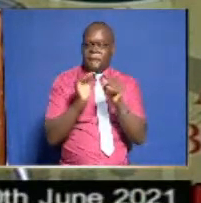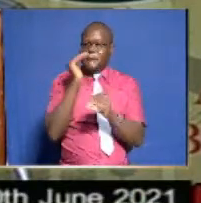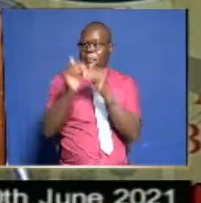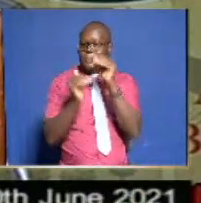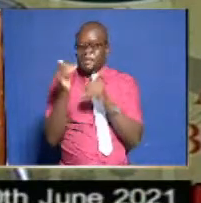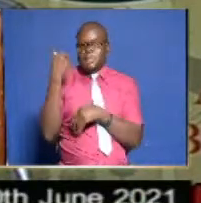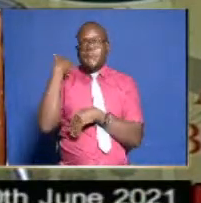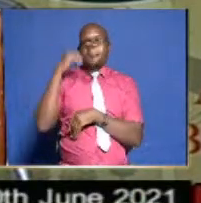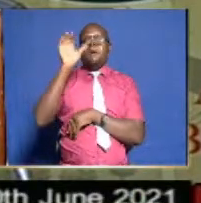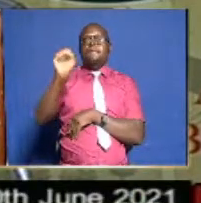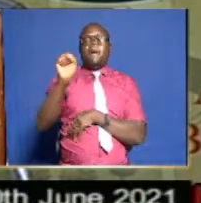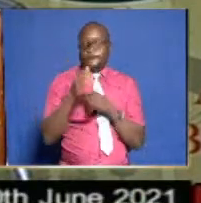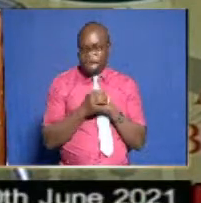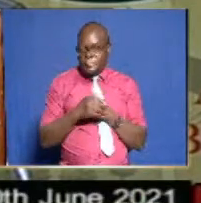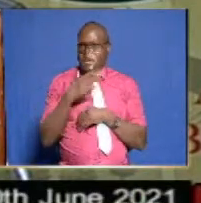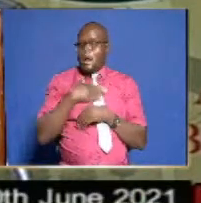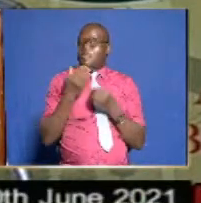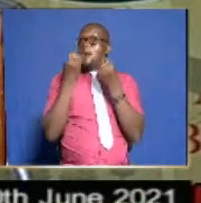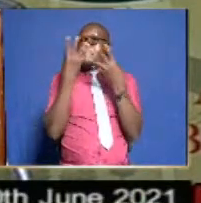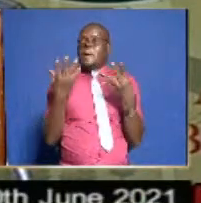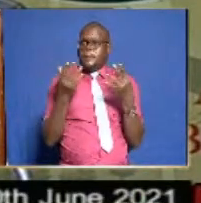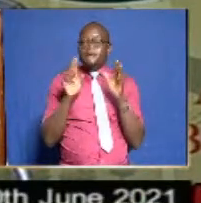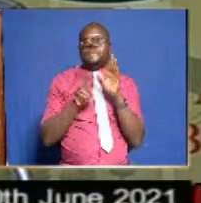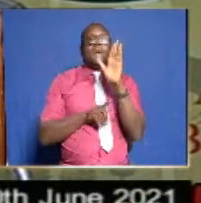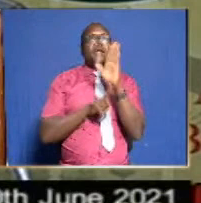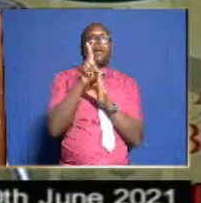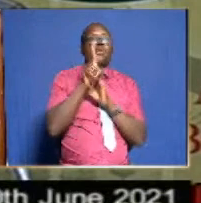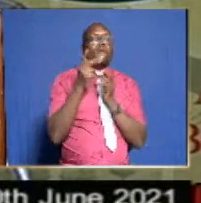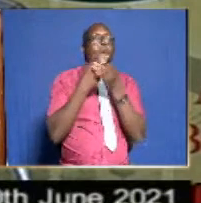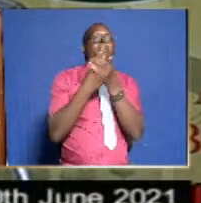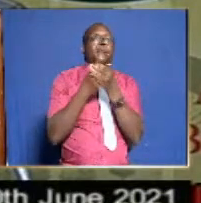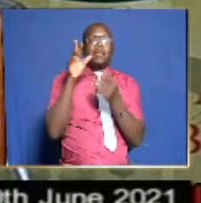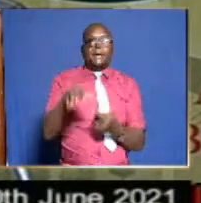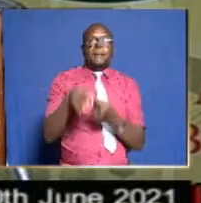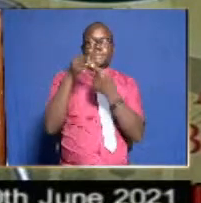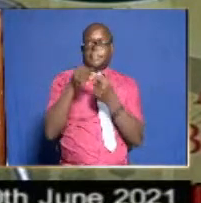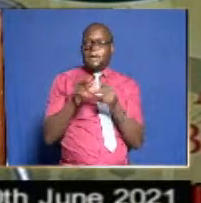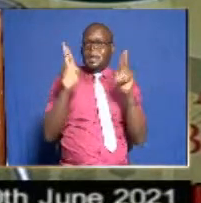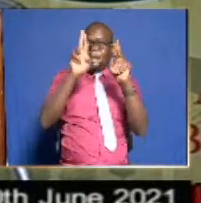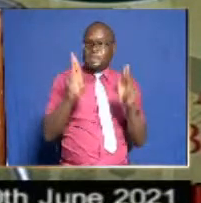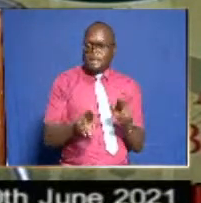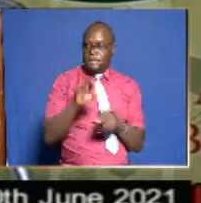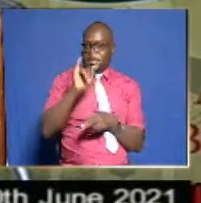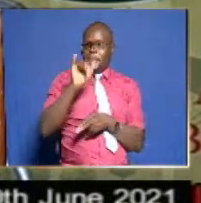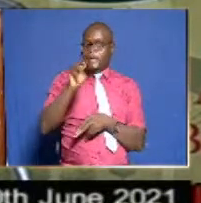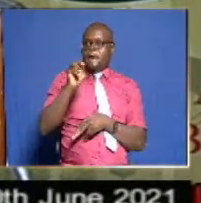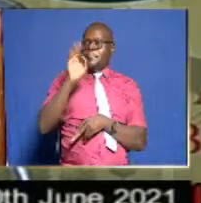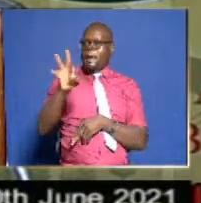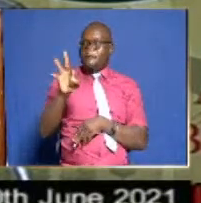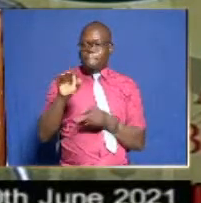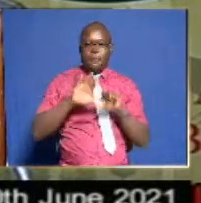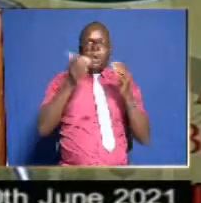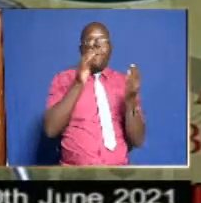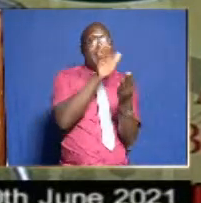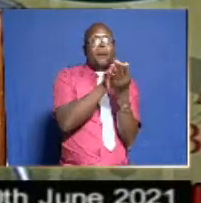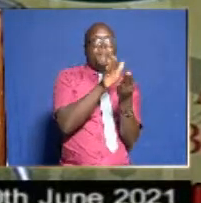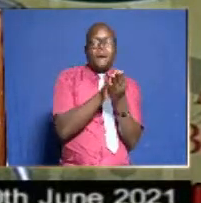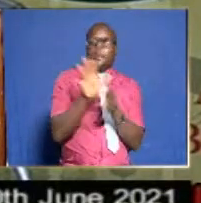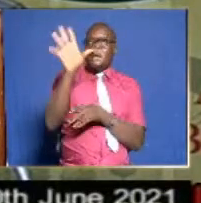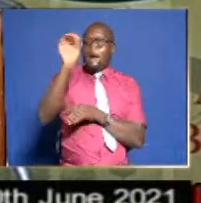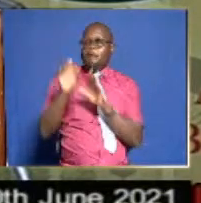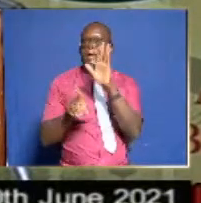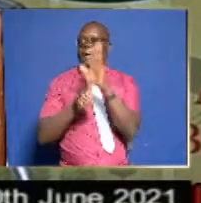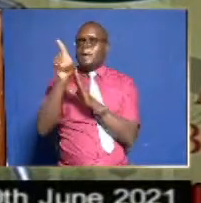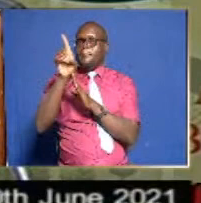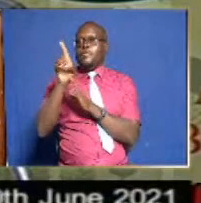Fifth, our multilateral development partners, especially International Monetary Fund, the World Bank, the African Development